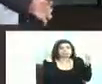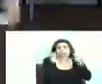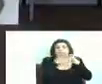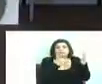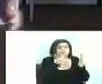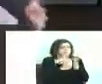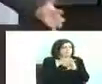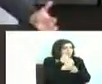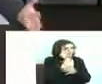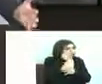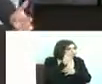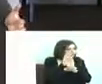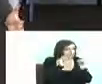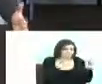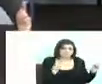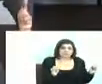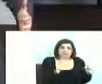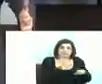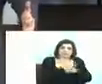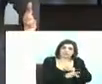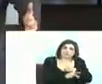there was never room for anything other than